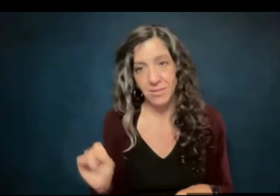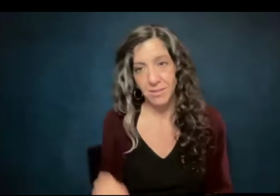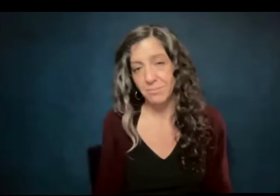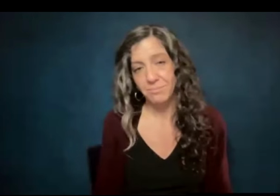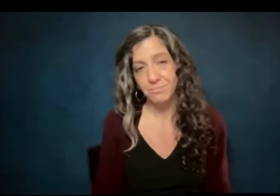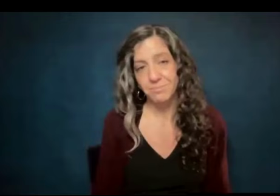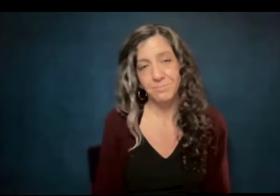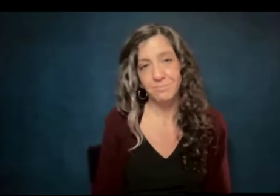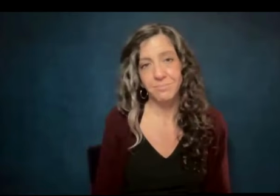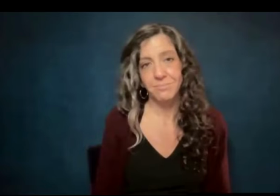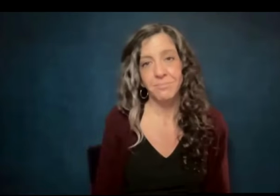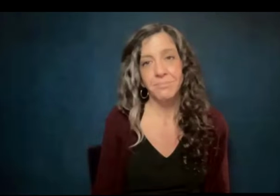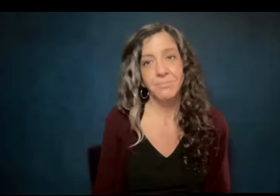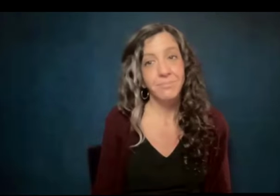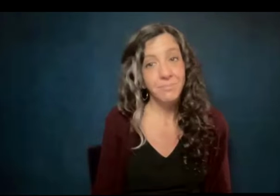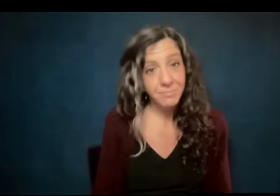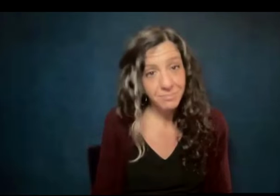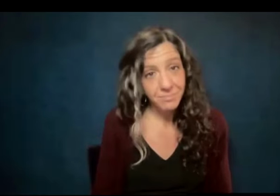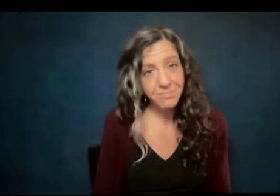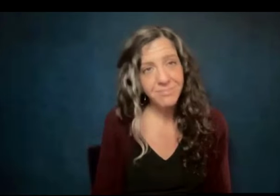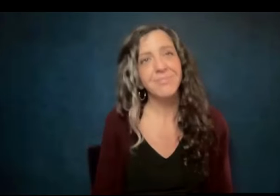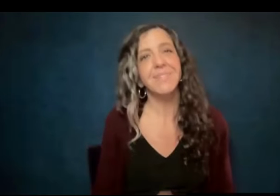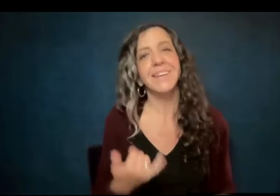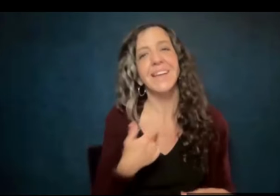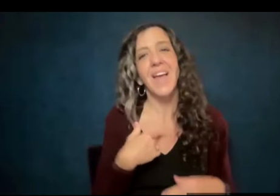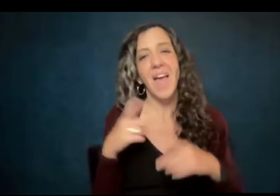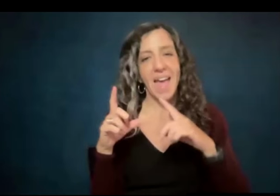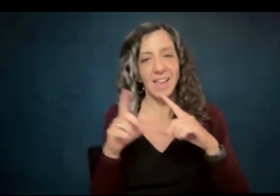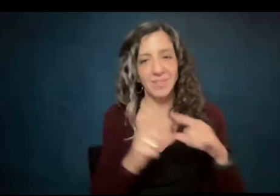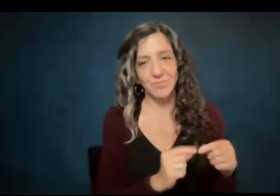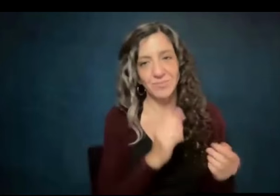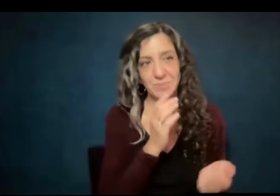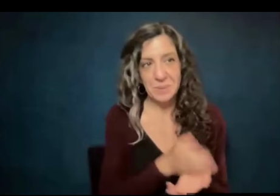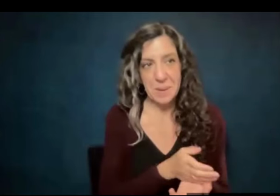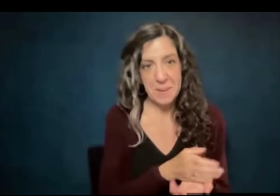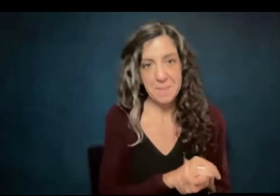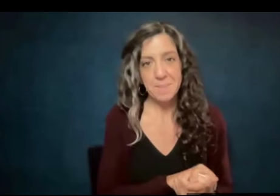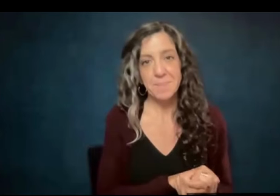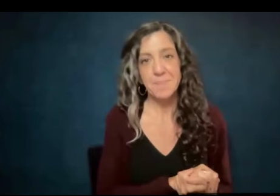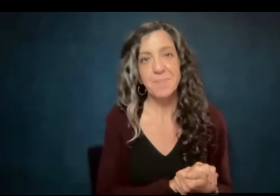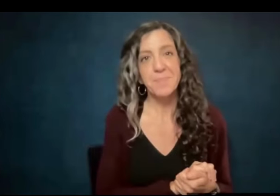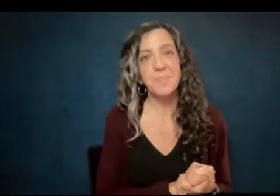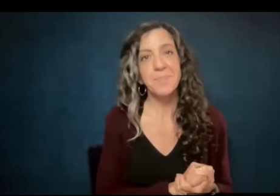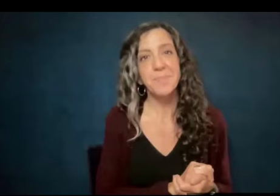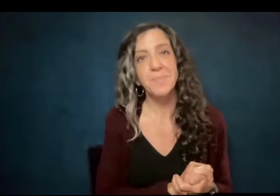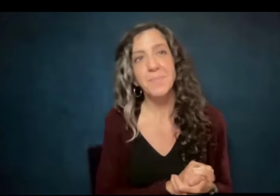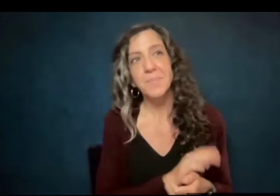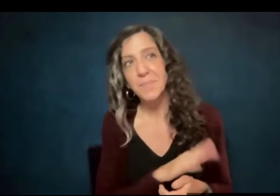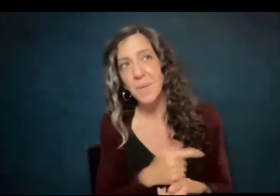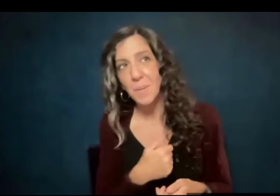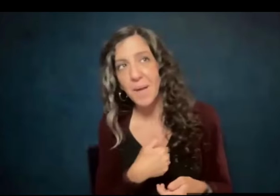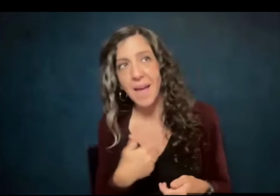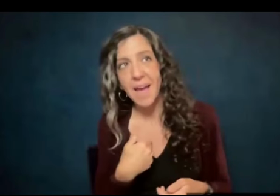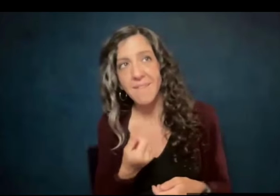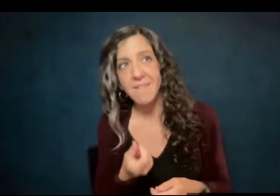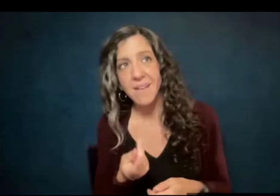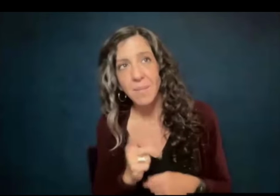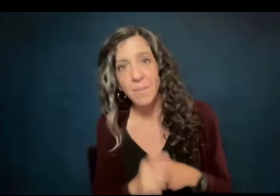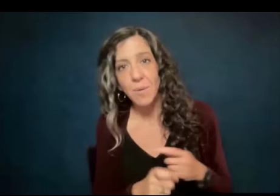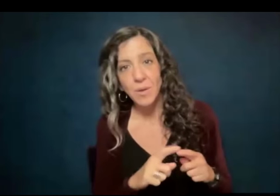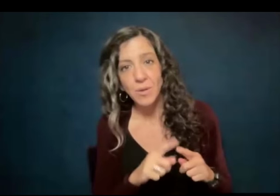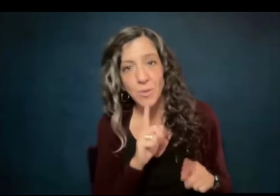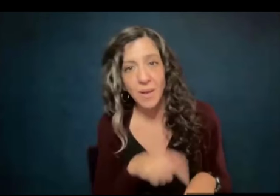SSI. So at this point, I am going to stop sharing my screen and We do have a couple of questions to